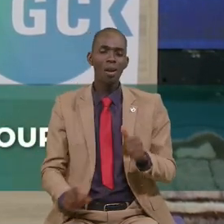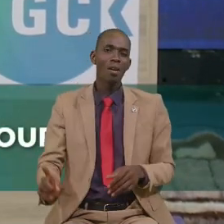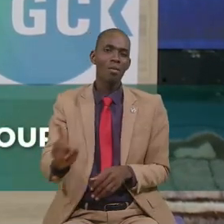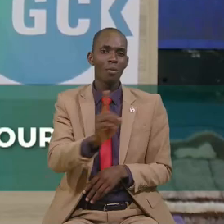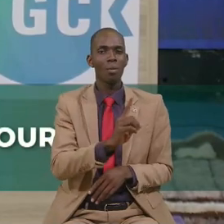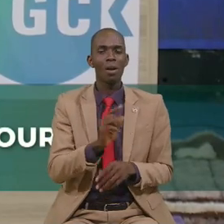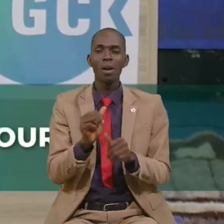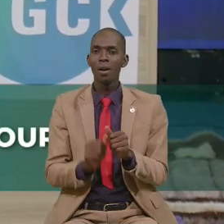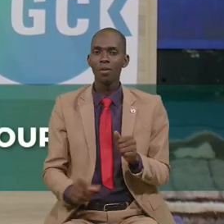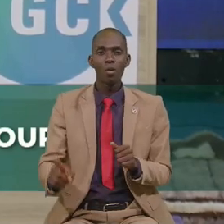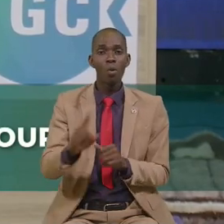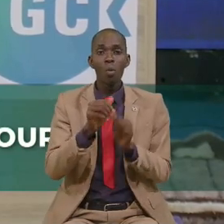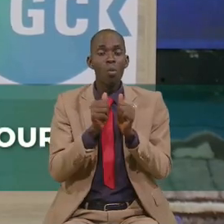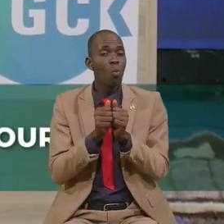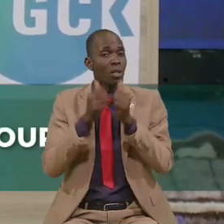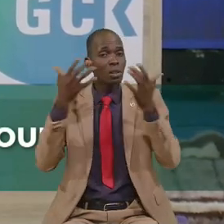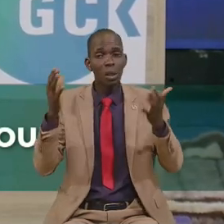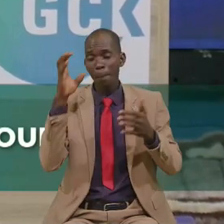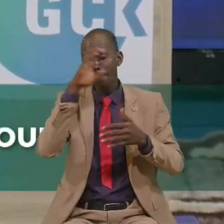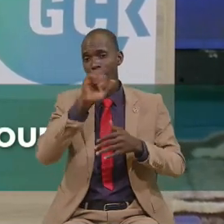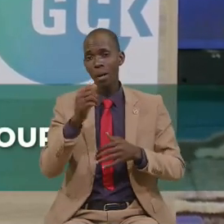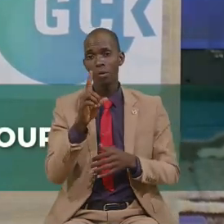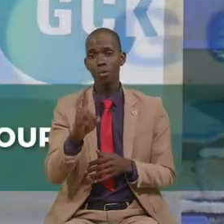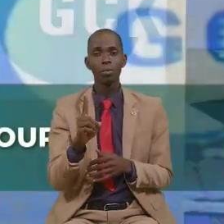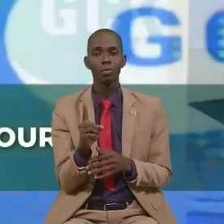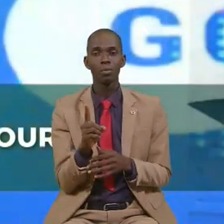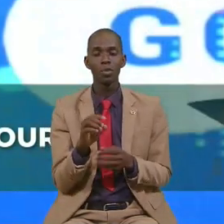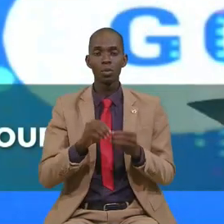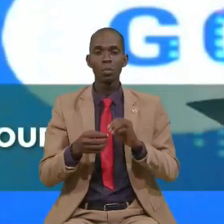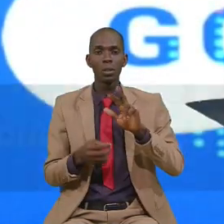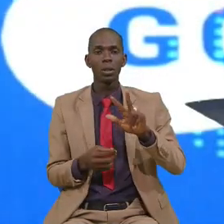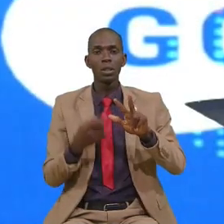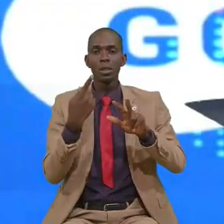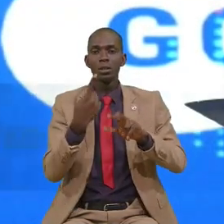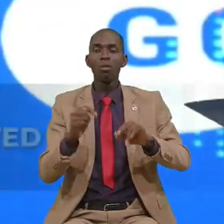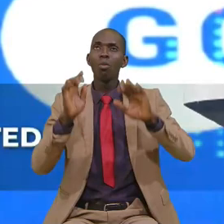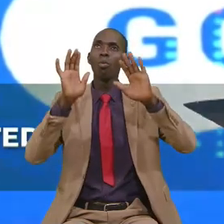everyone without exception. Number three, the wonders through